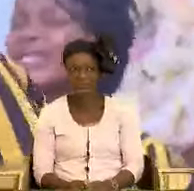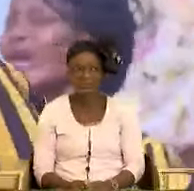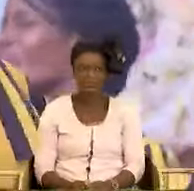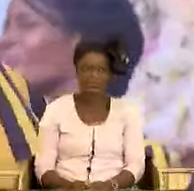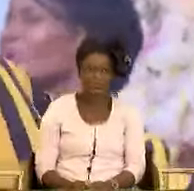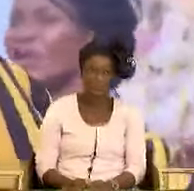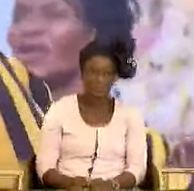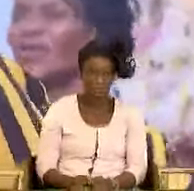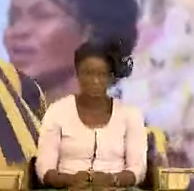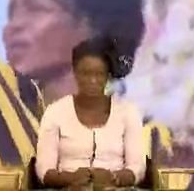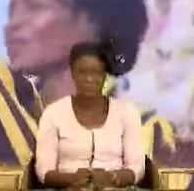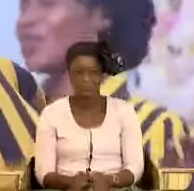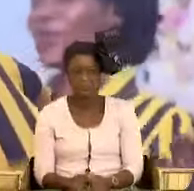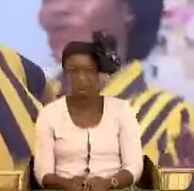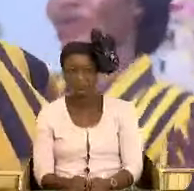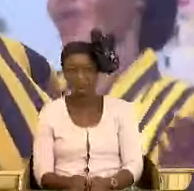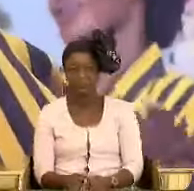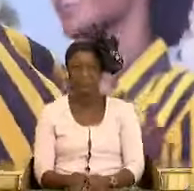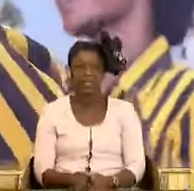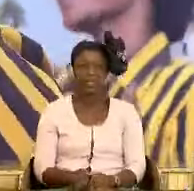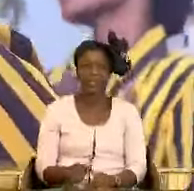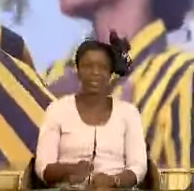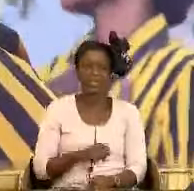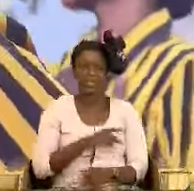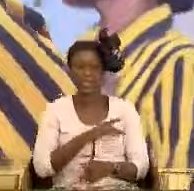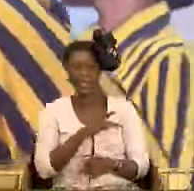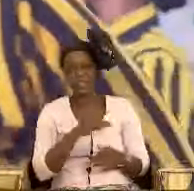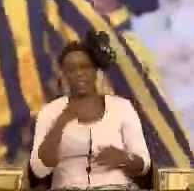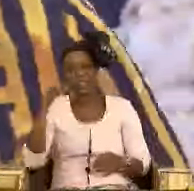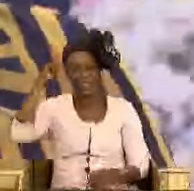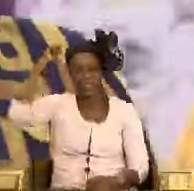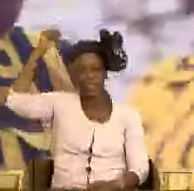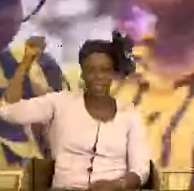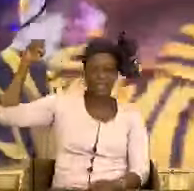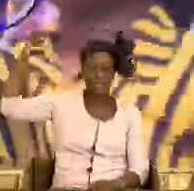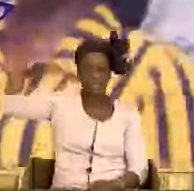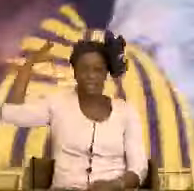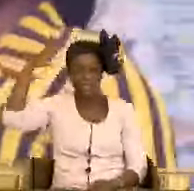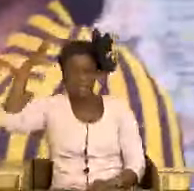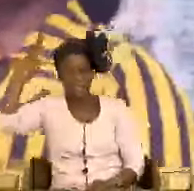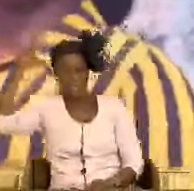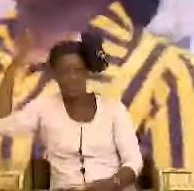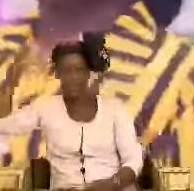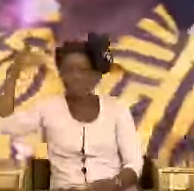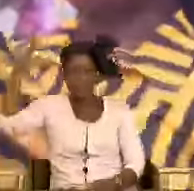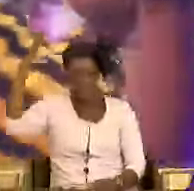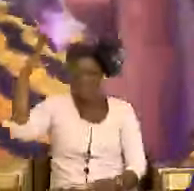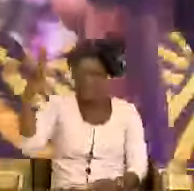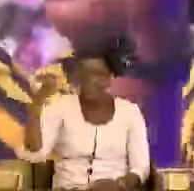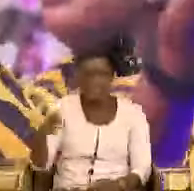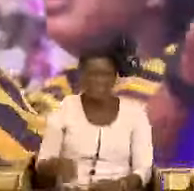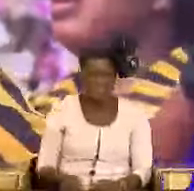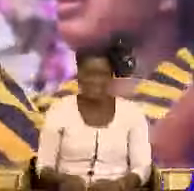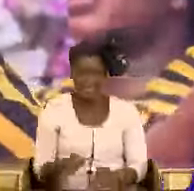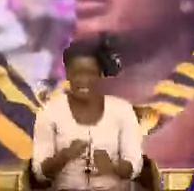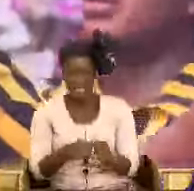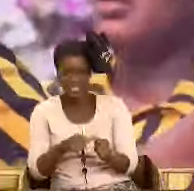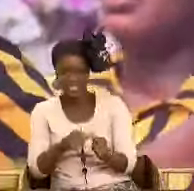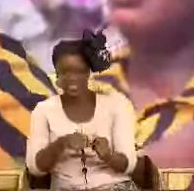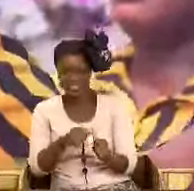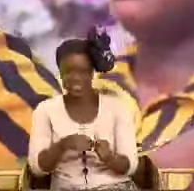be expressions of your yes Lord